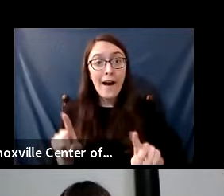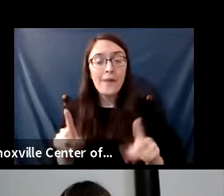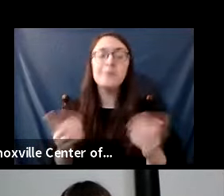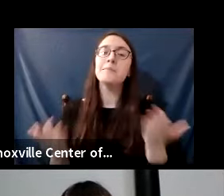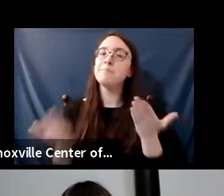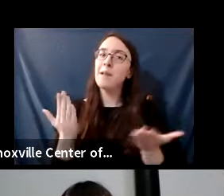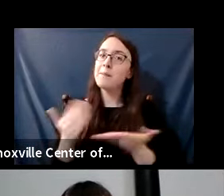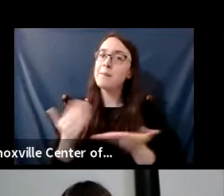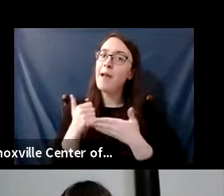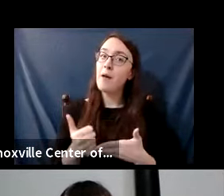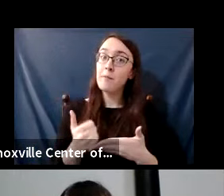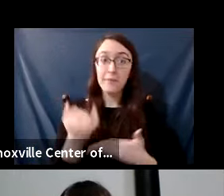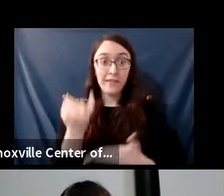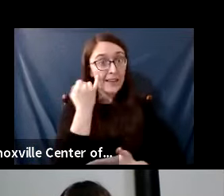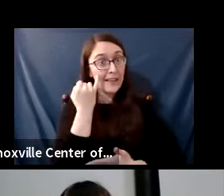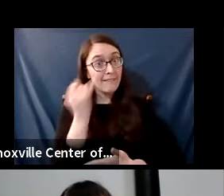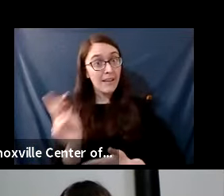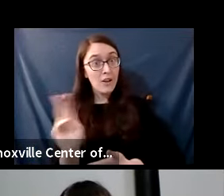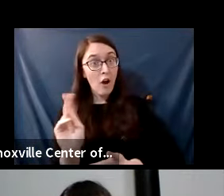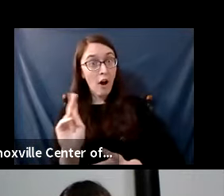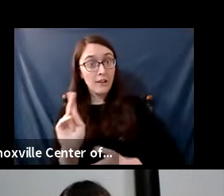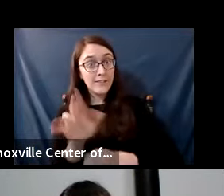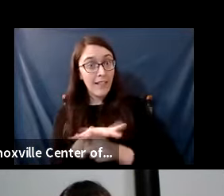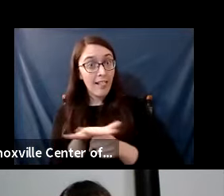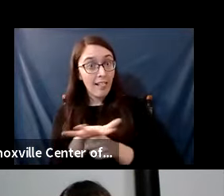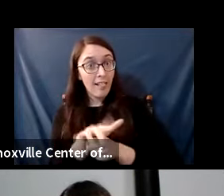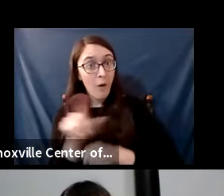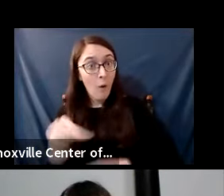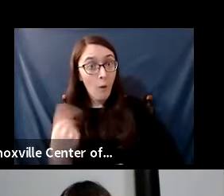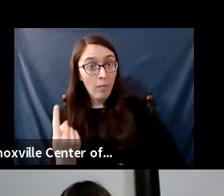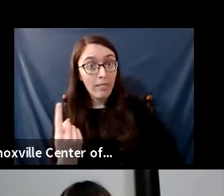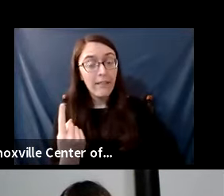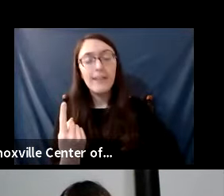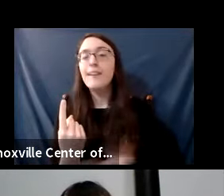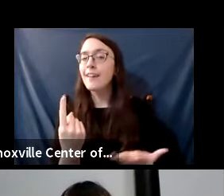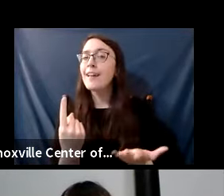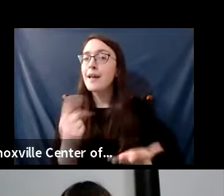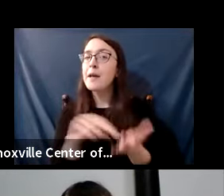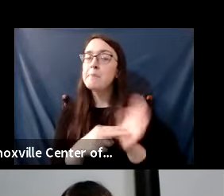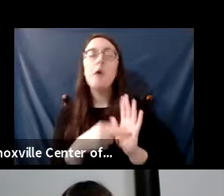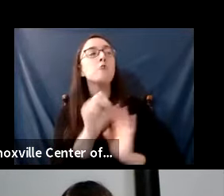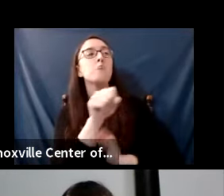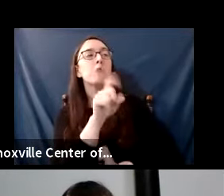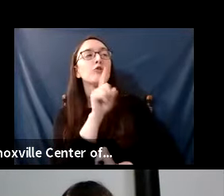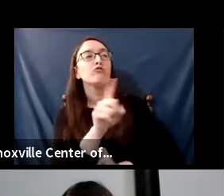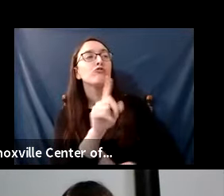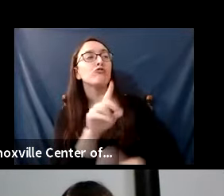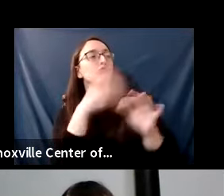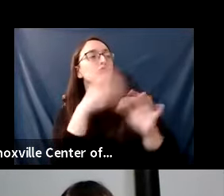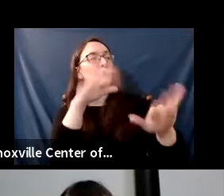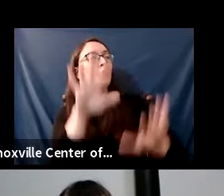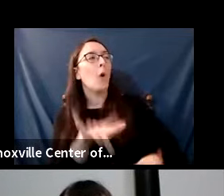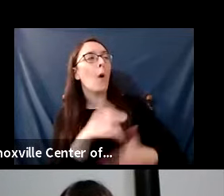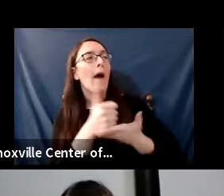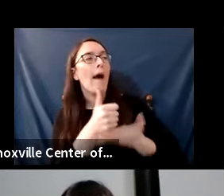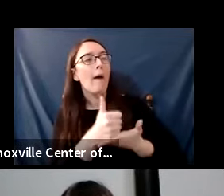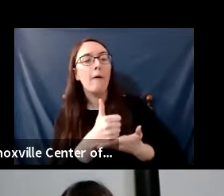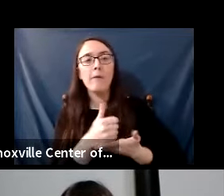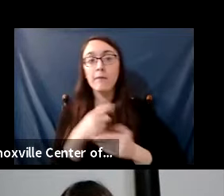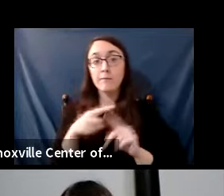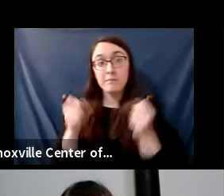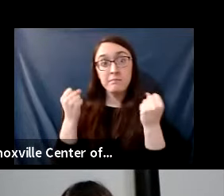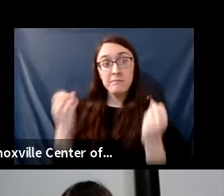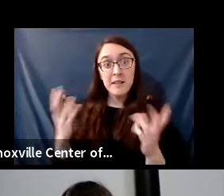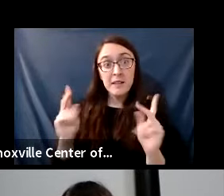that missed the post-Christmas spike, then you could really blame the snow. But the fact is that a lot of people didn't see it.